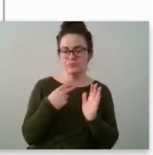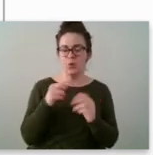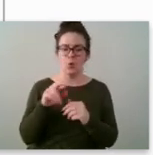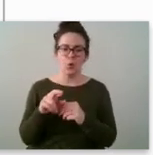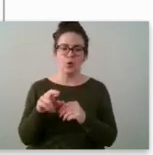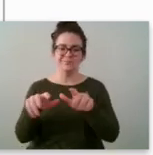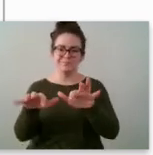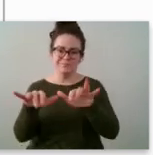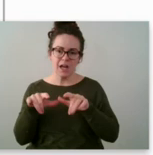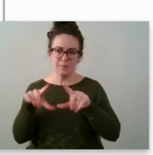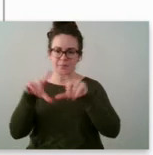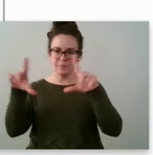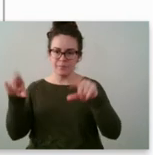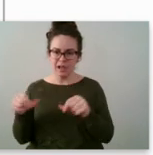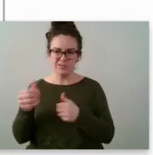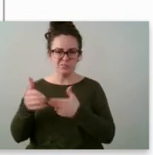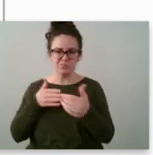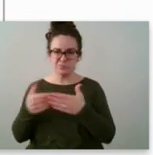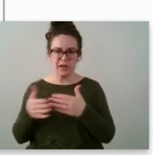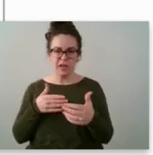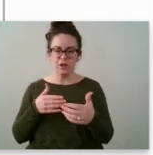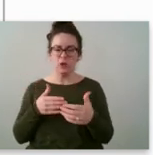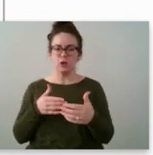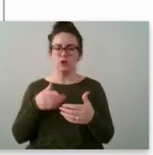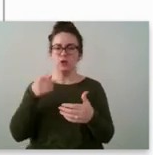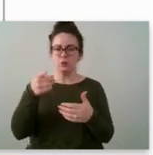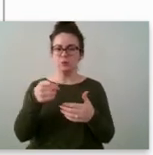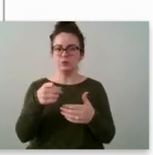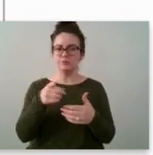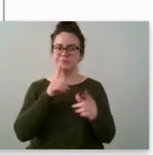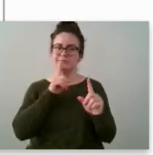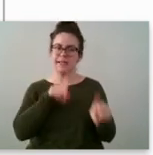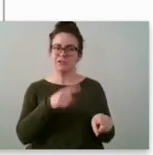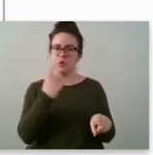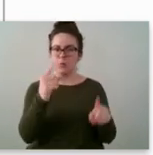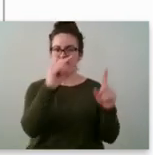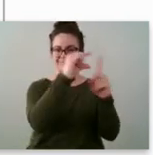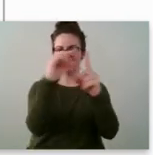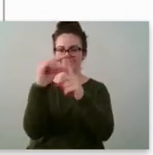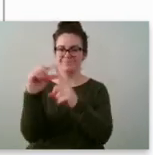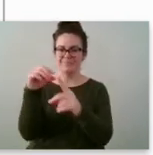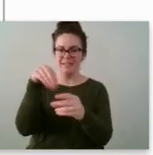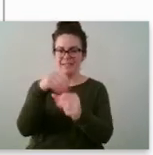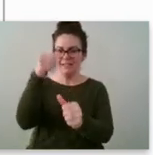prefer. Just put one of these in each of these boxes.